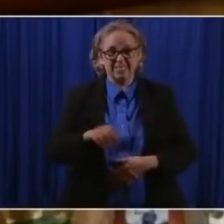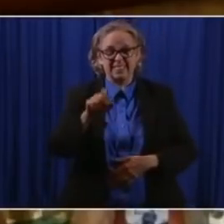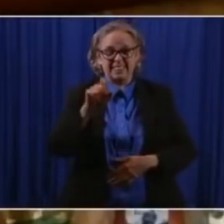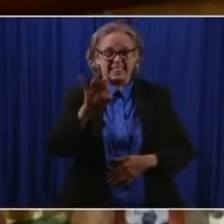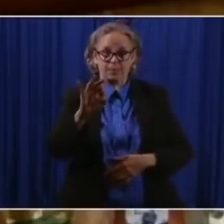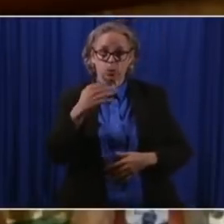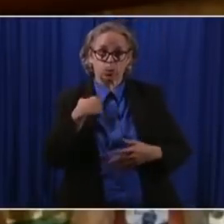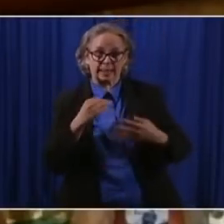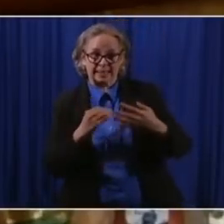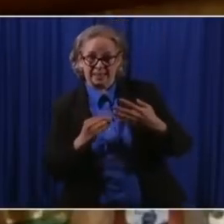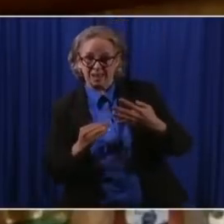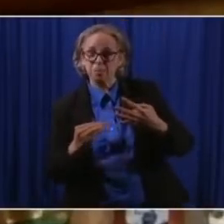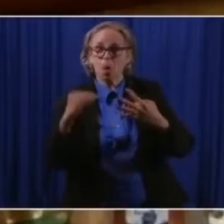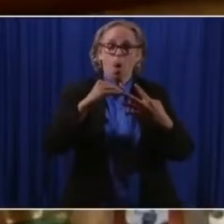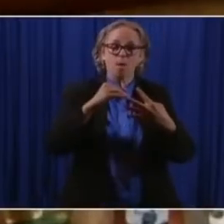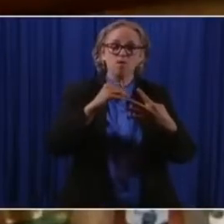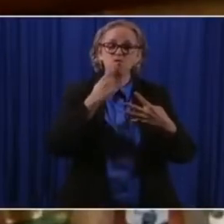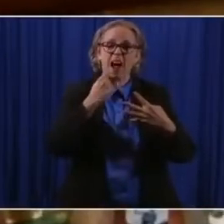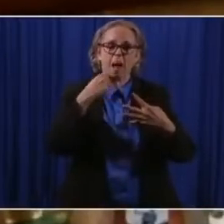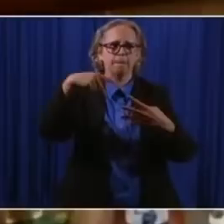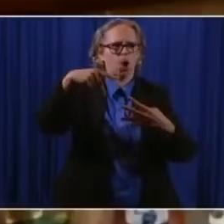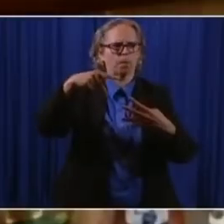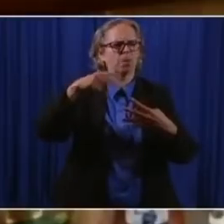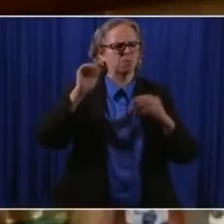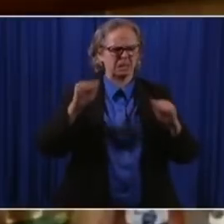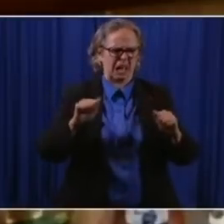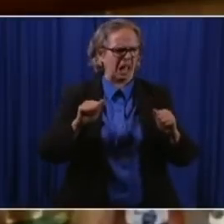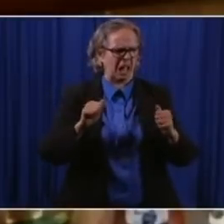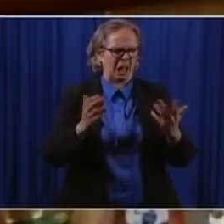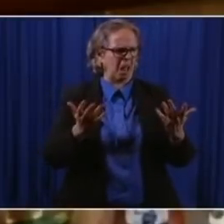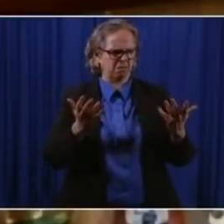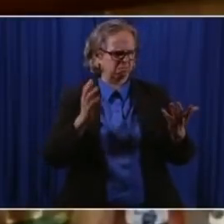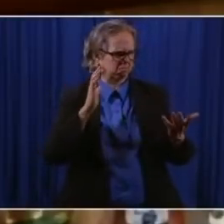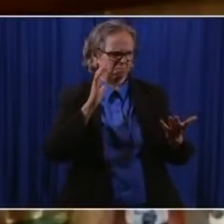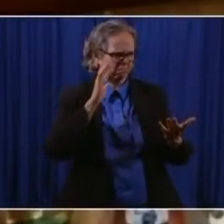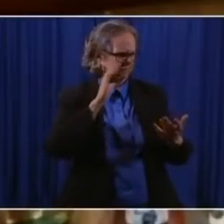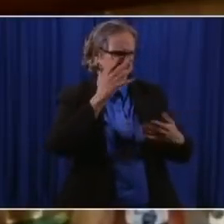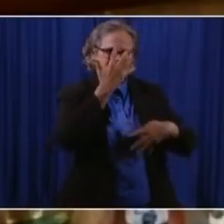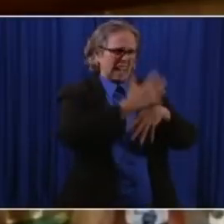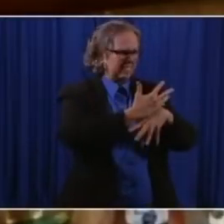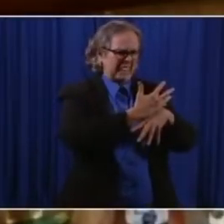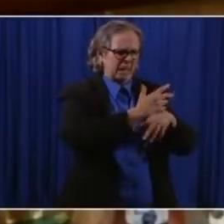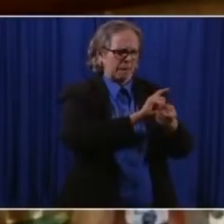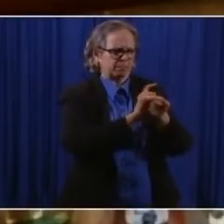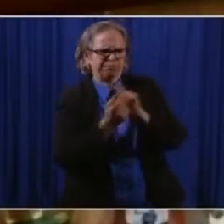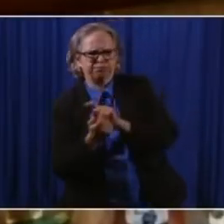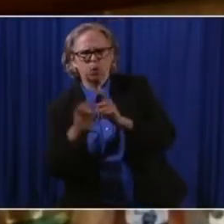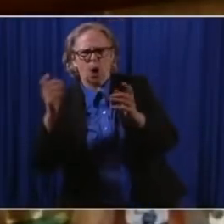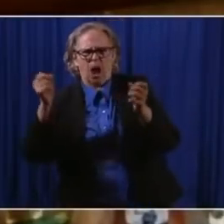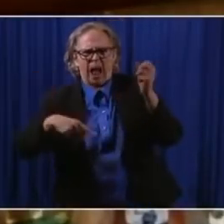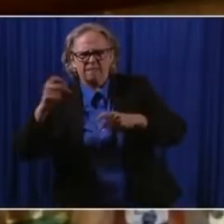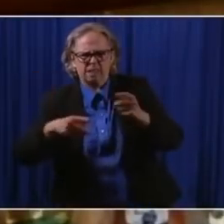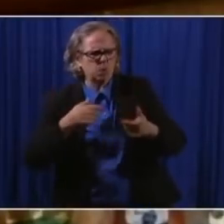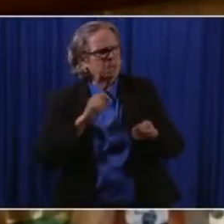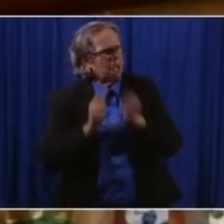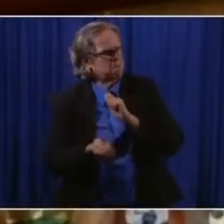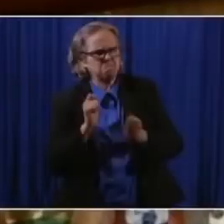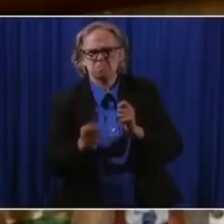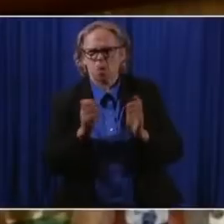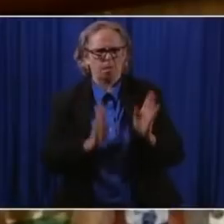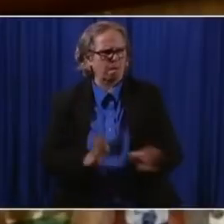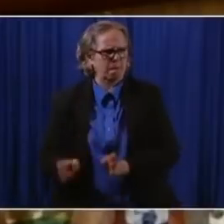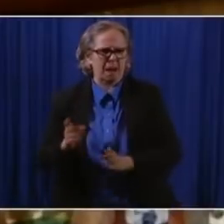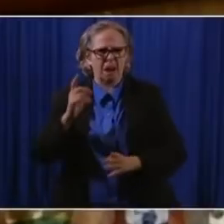we're prepared to dial back. At the same time, we've also allowed families that may have not felt comfortable about